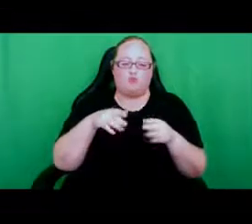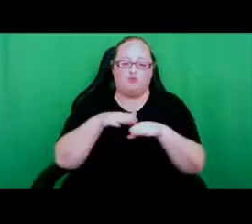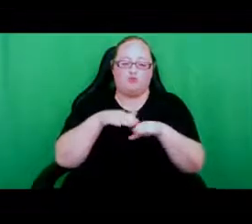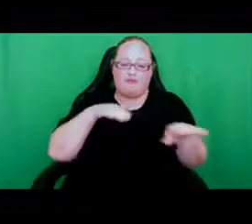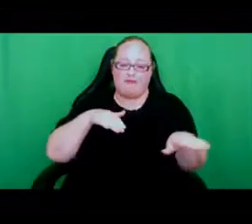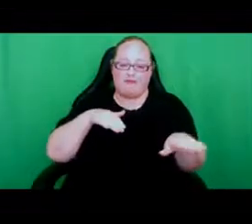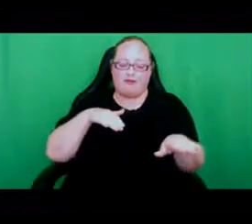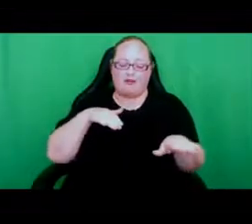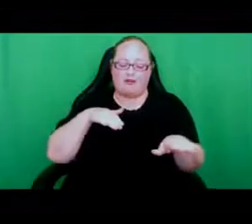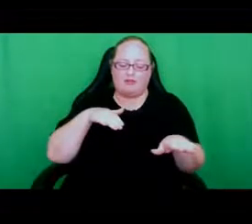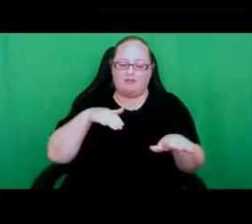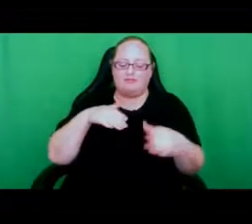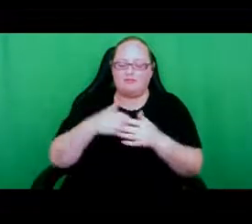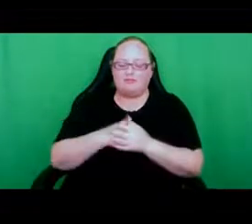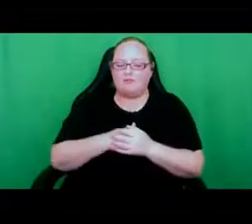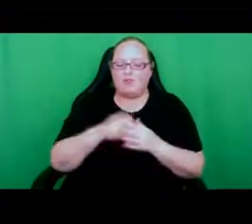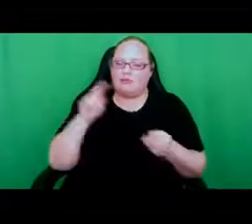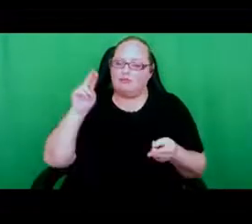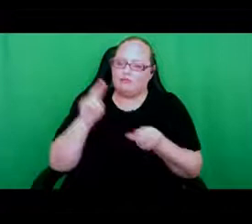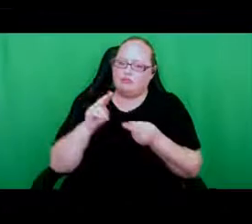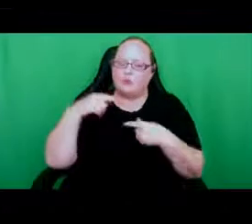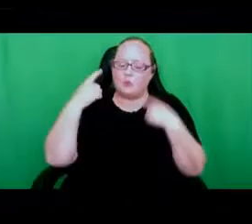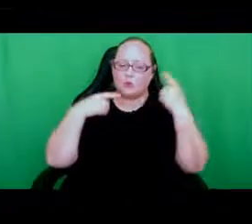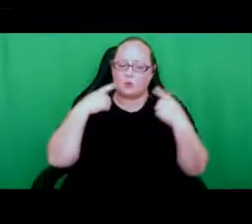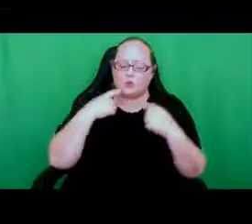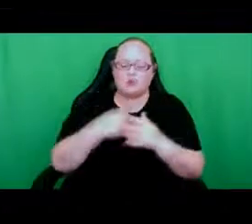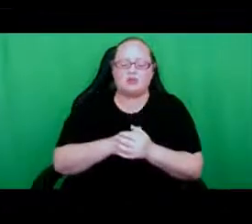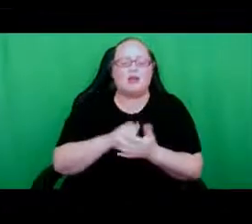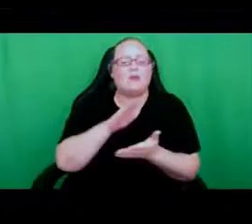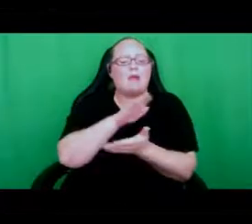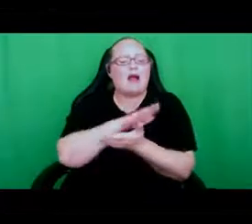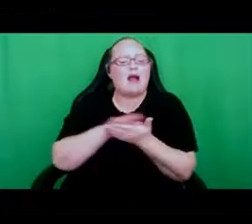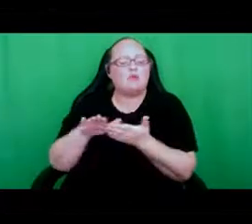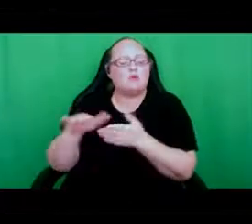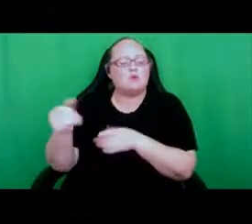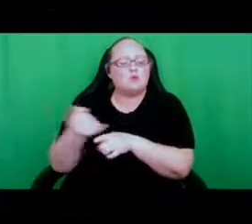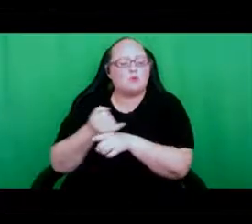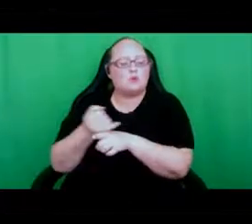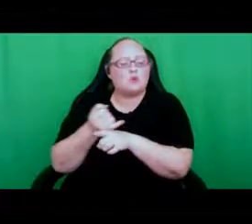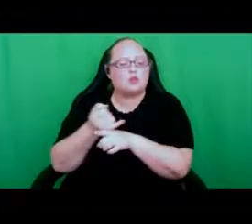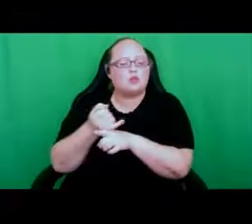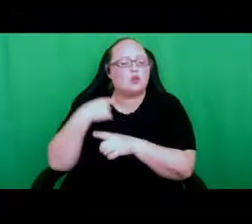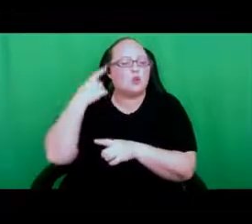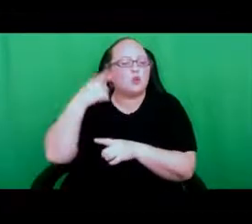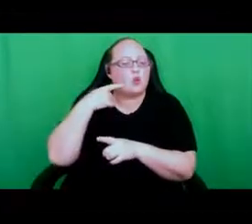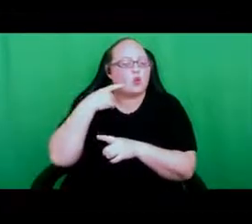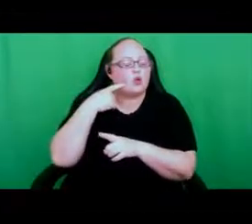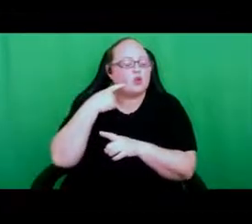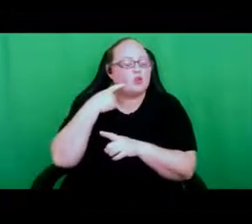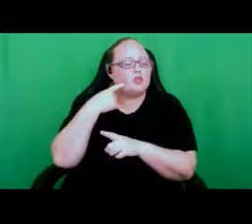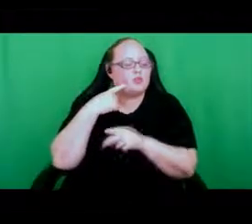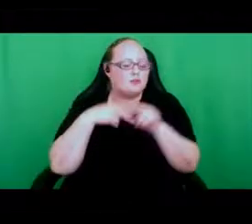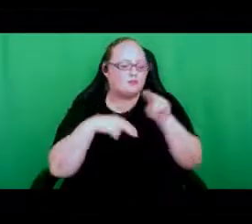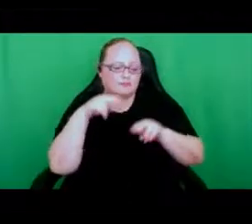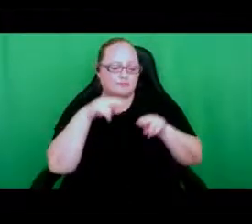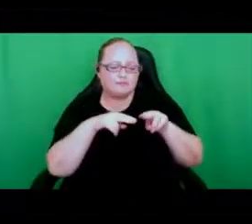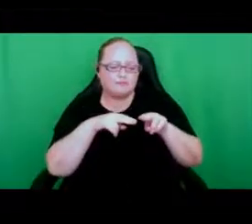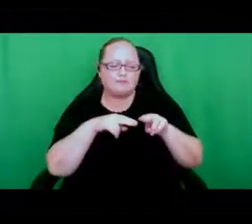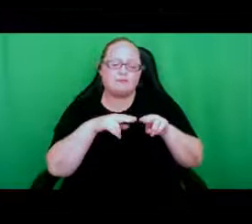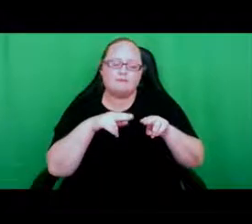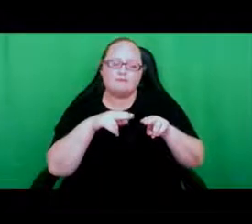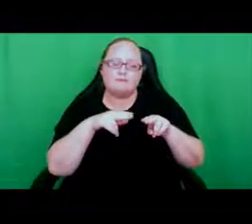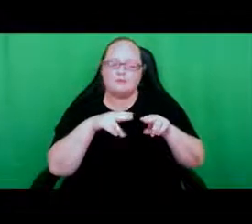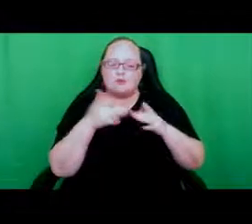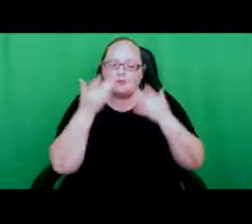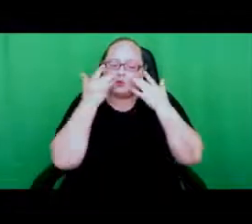modeling around Harold's Wood indicates that we would either have minimum noise